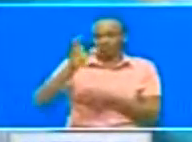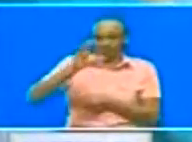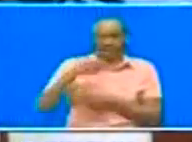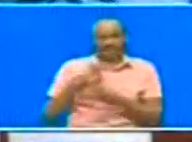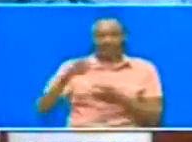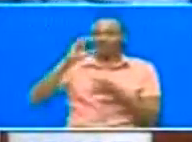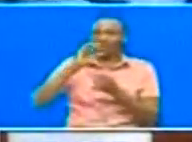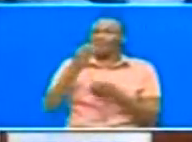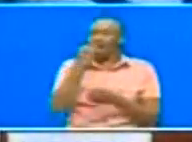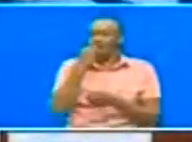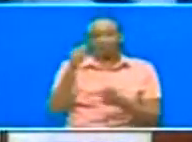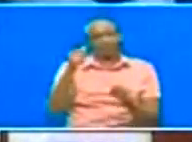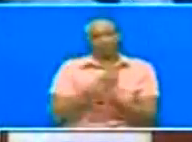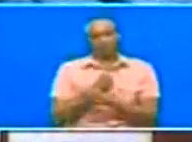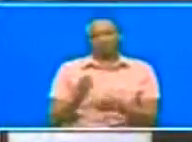mouth.